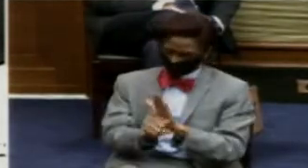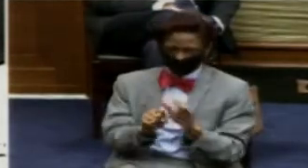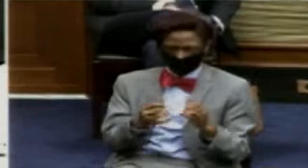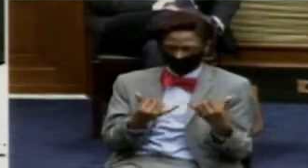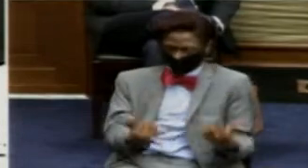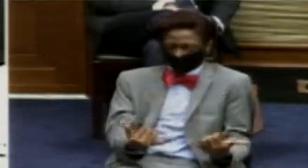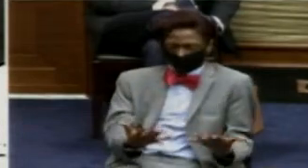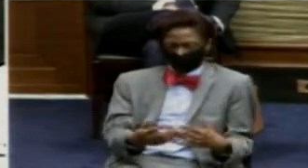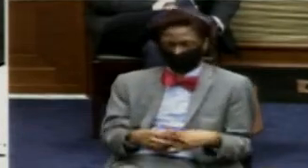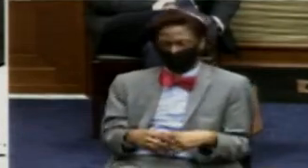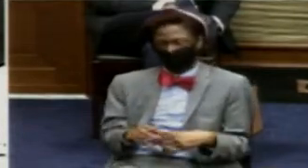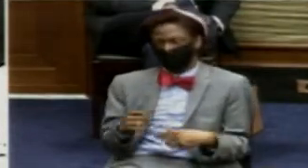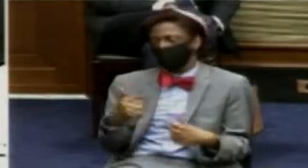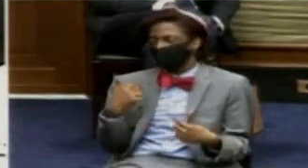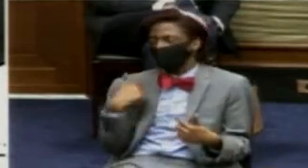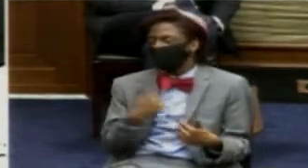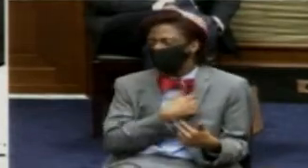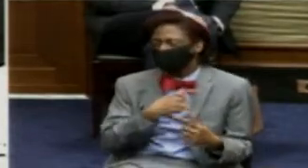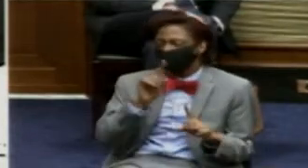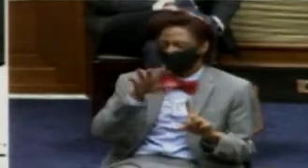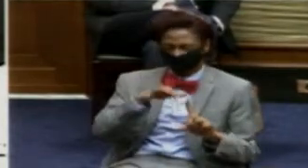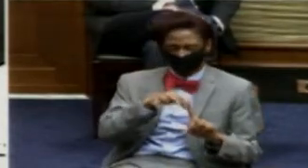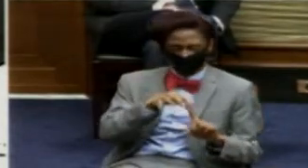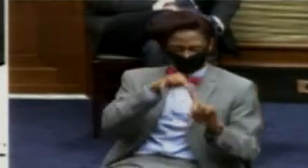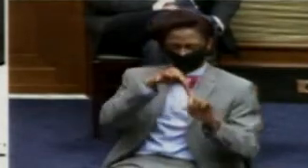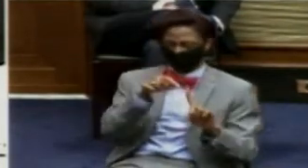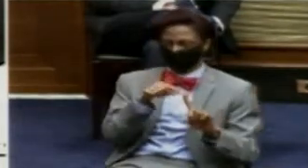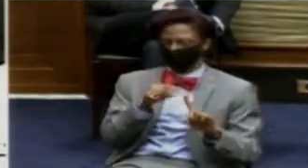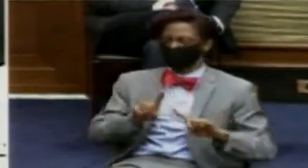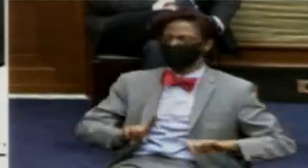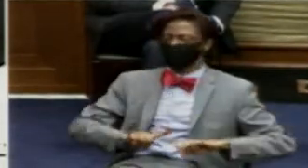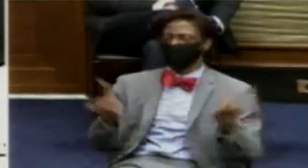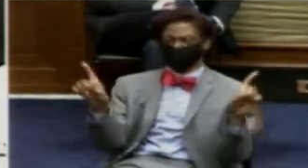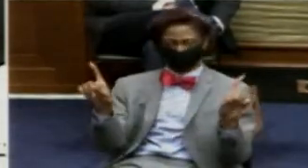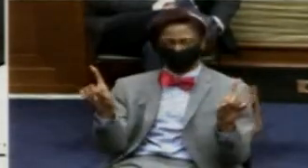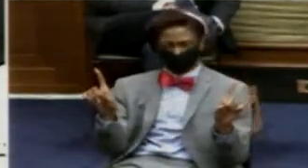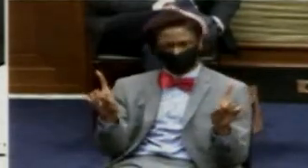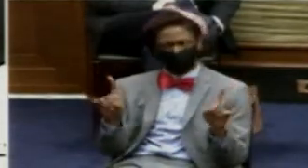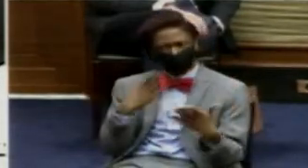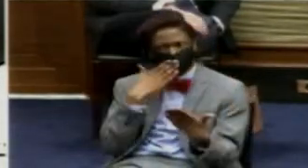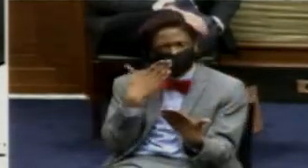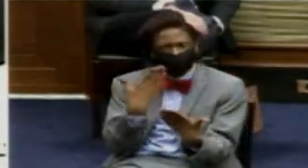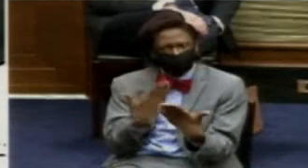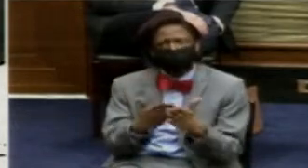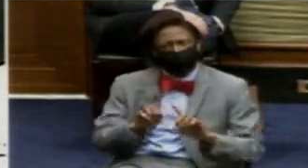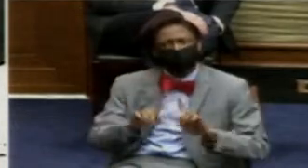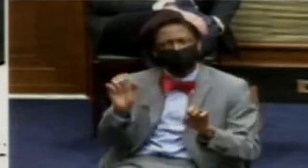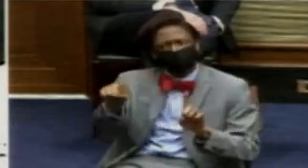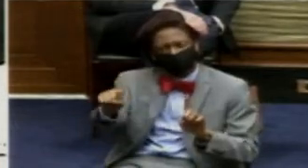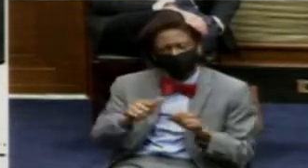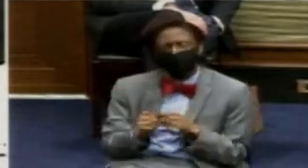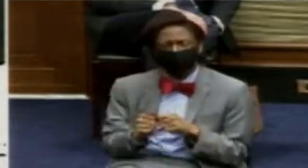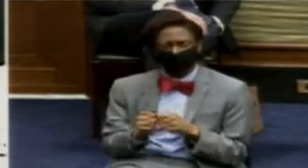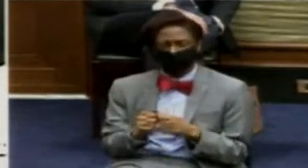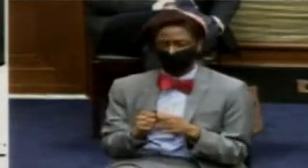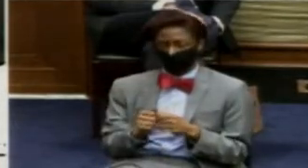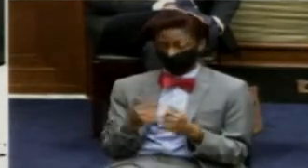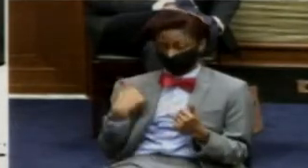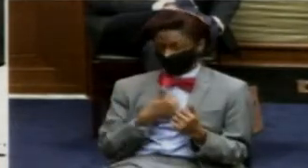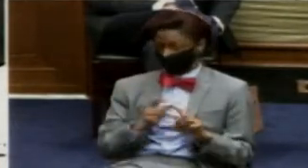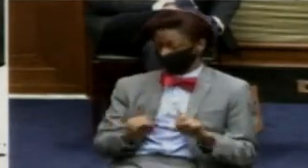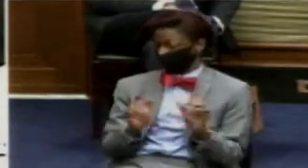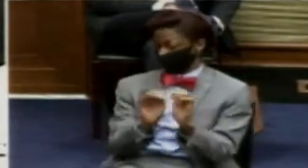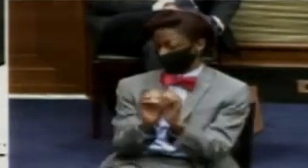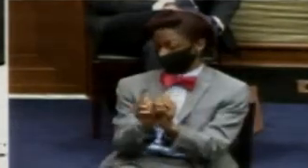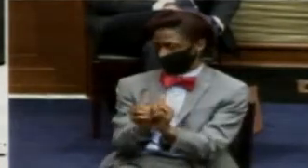are is special. We're different. And we're different in a lot of good ways. In the way that we're different,